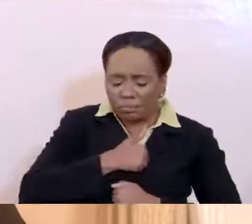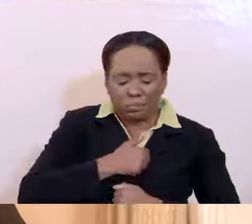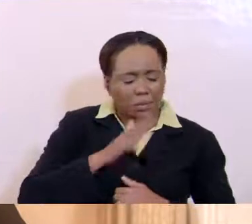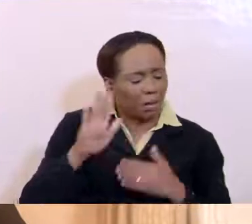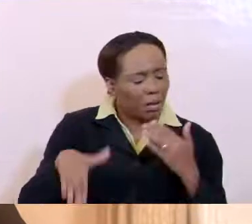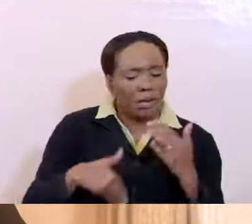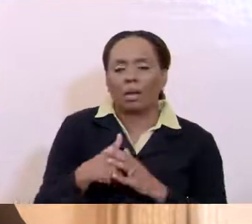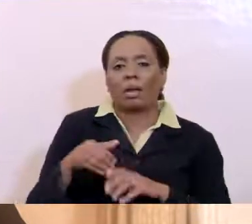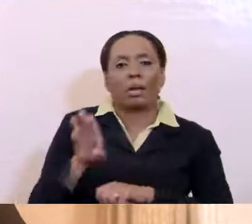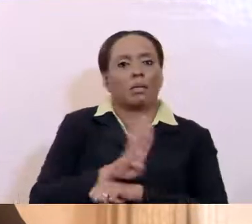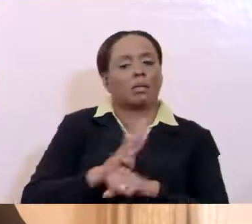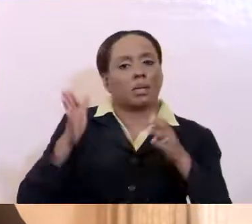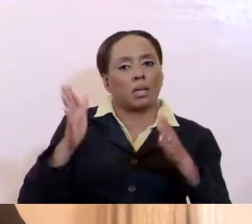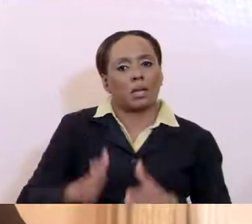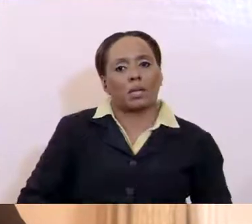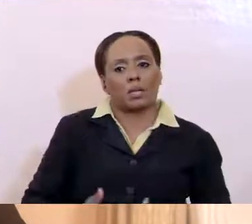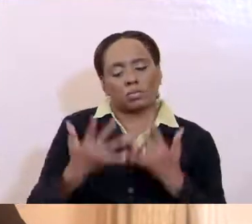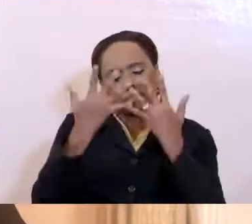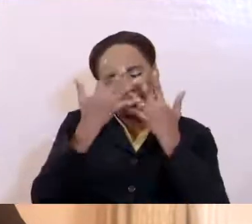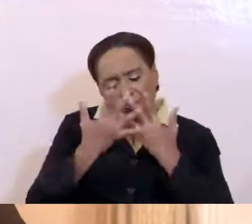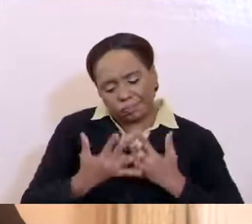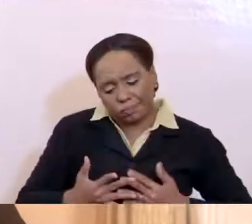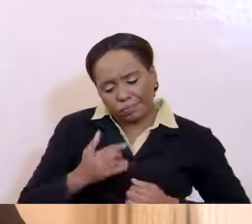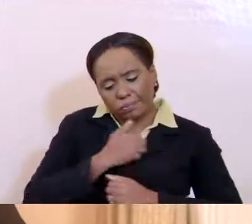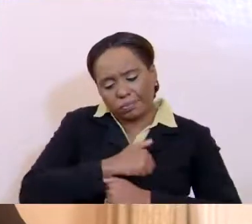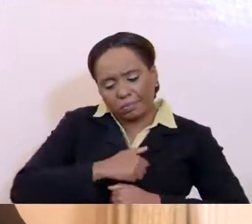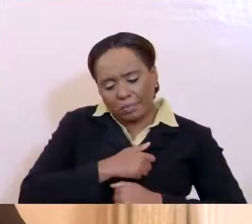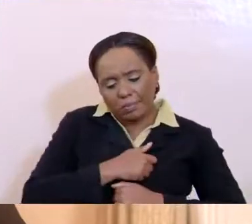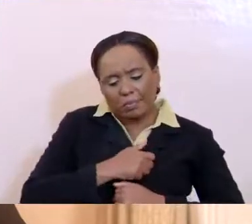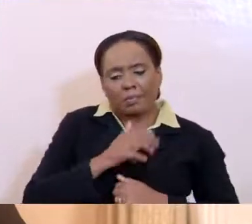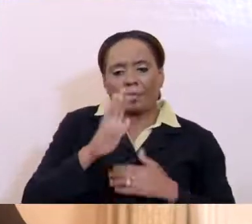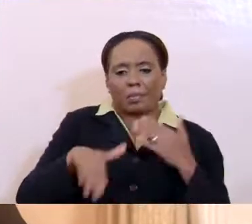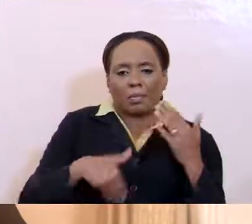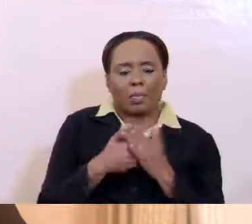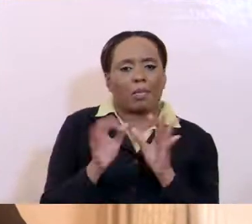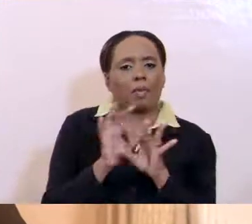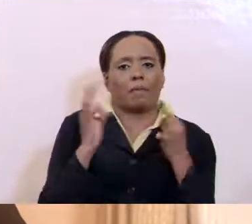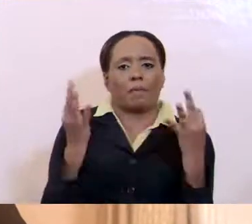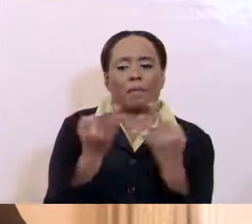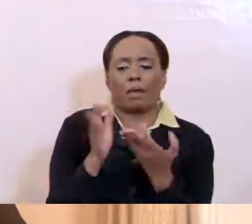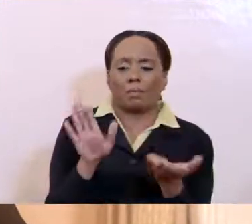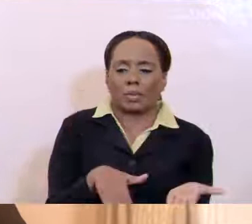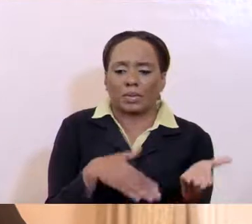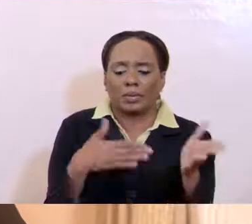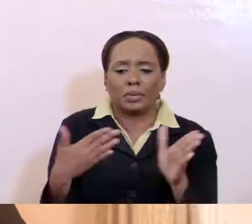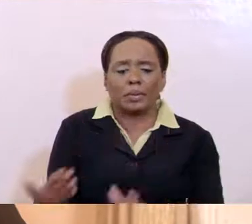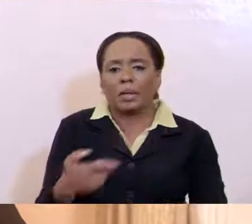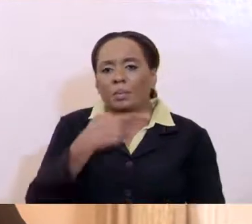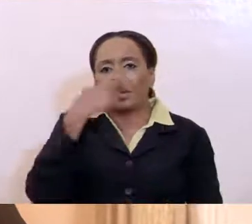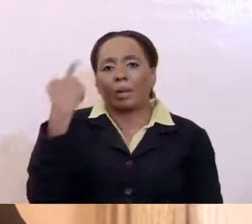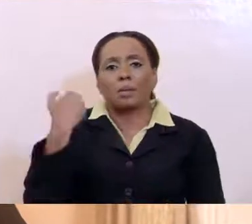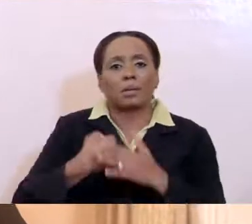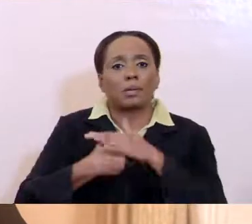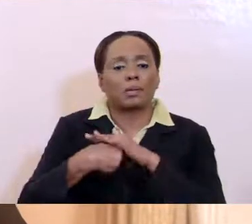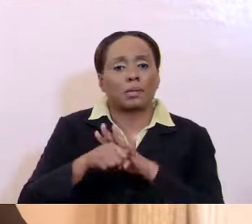all Barbadians who are in mourning because their relatives have succumbed to this viral illness.